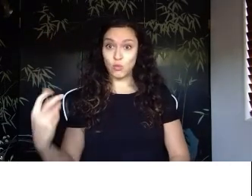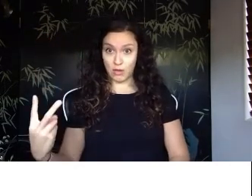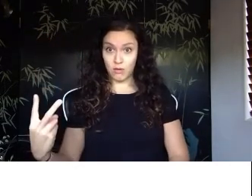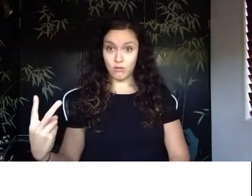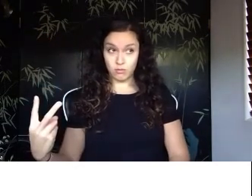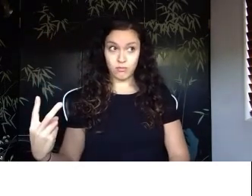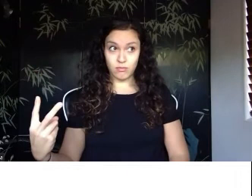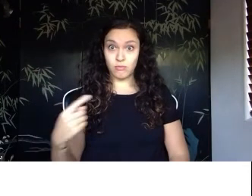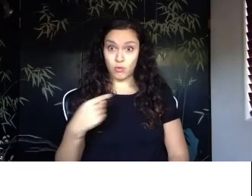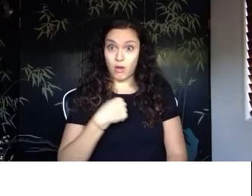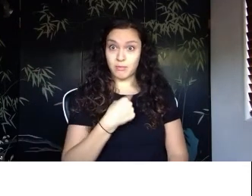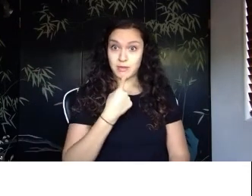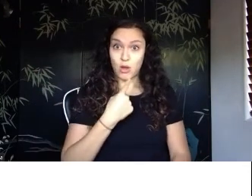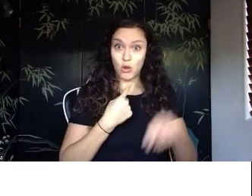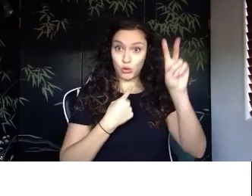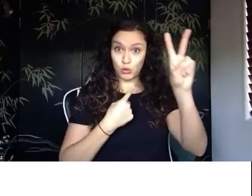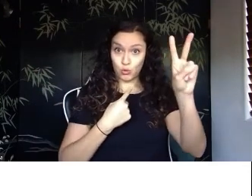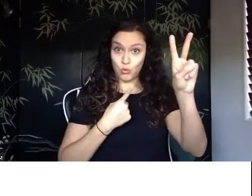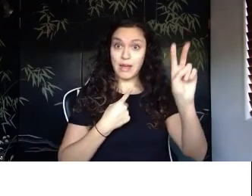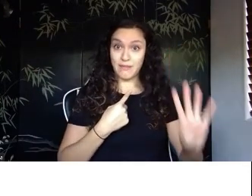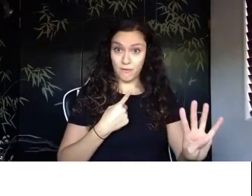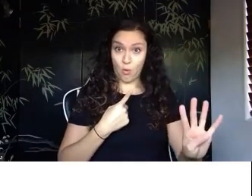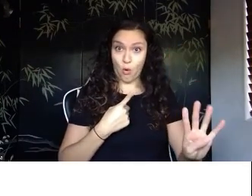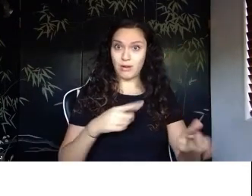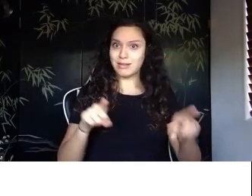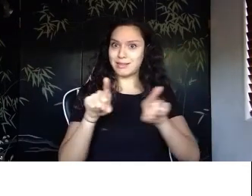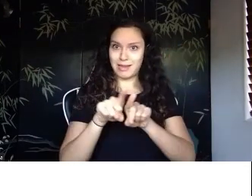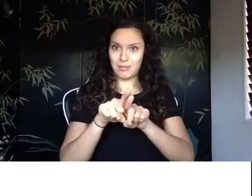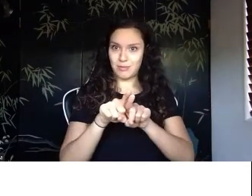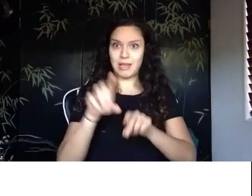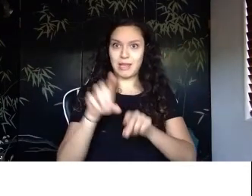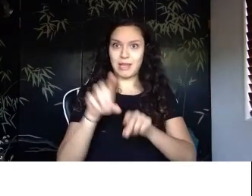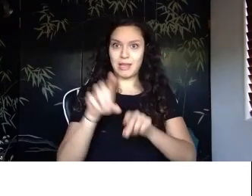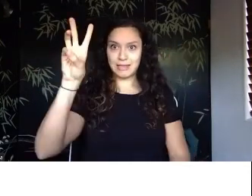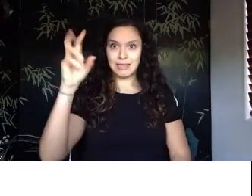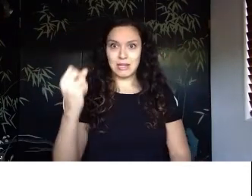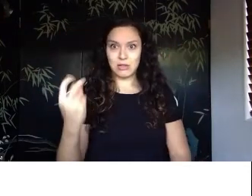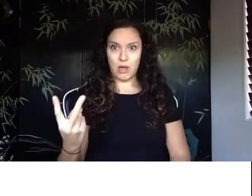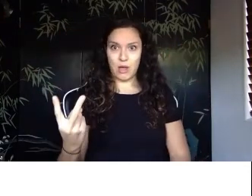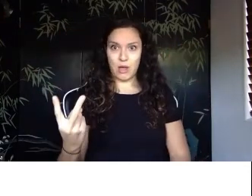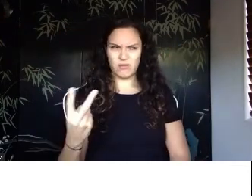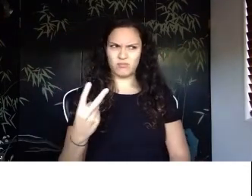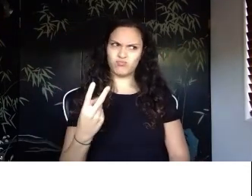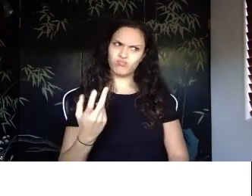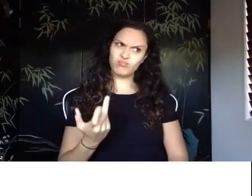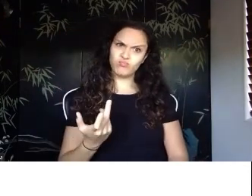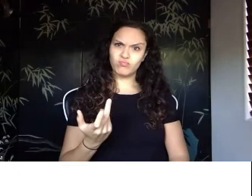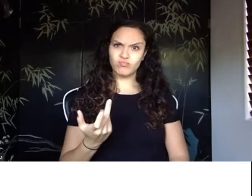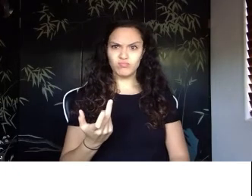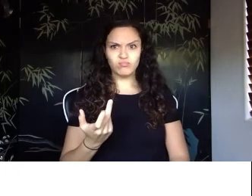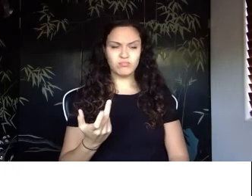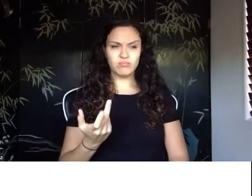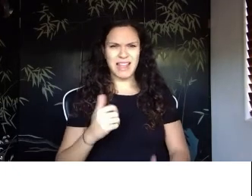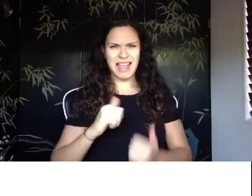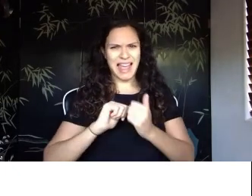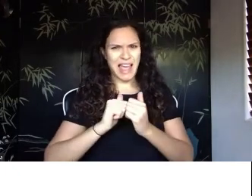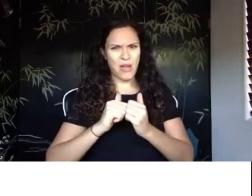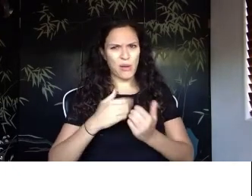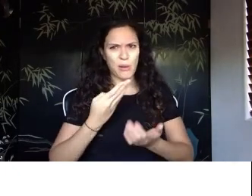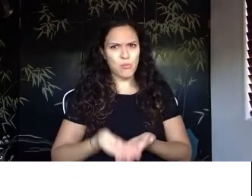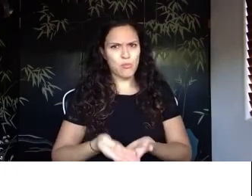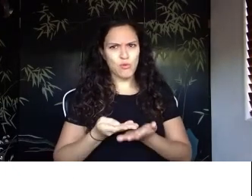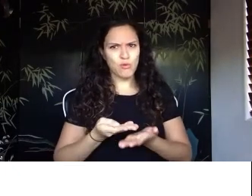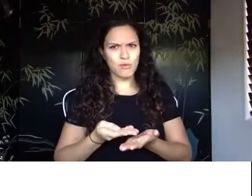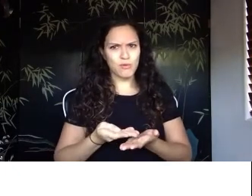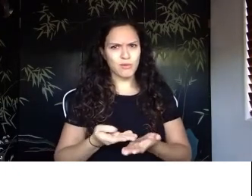to 6/12. So what am I saying again? I'm saying 2 out of 4 is the same thing as 6 out of 12.